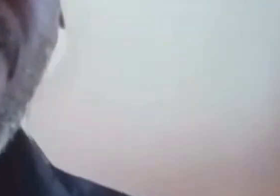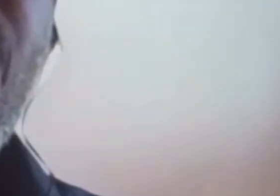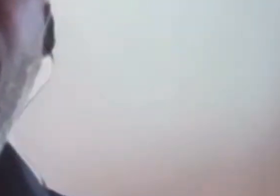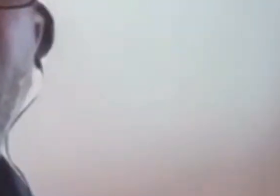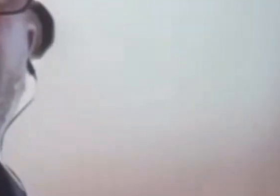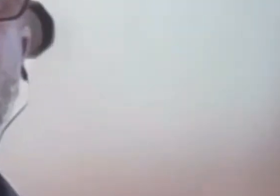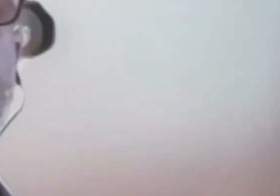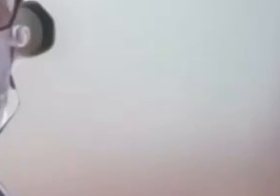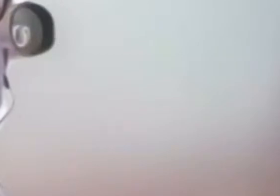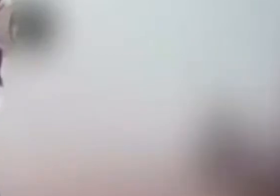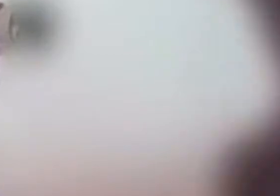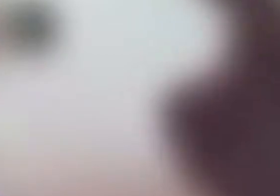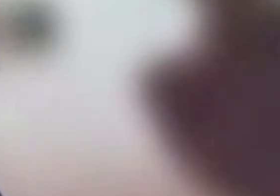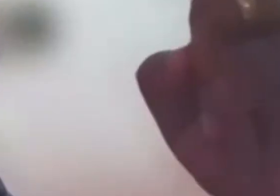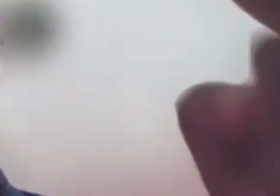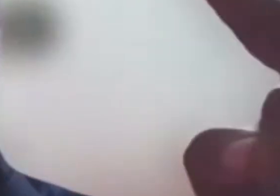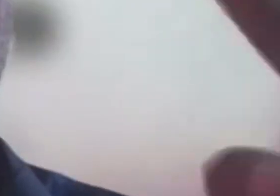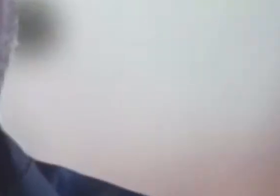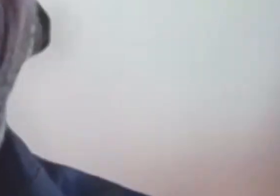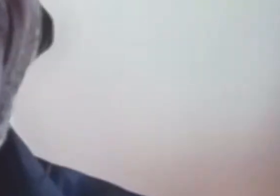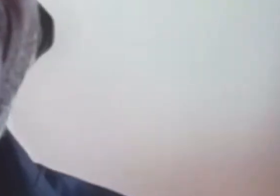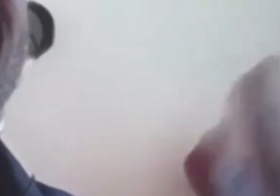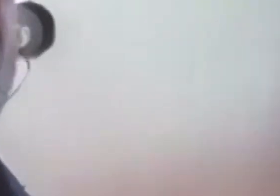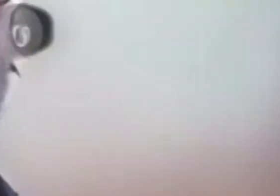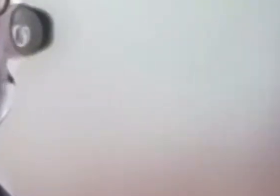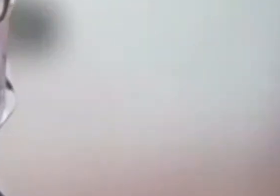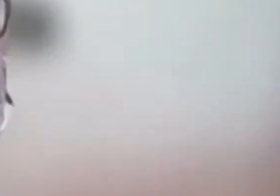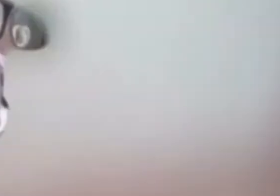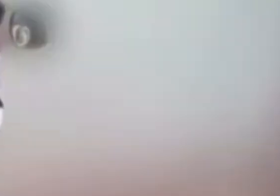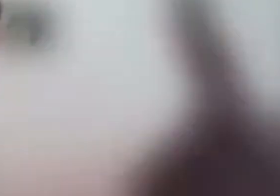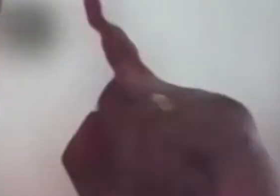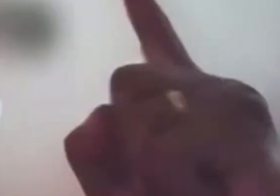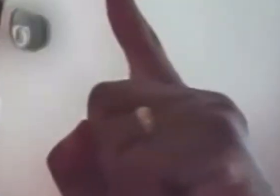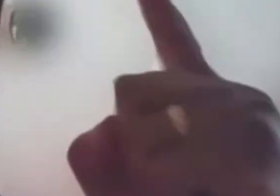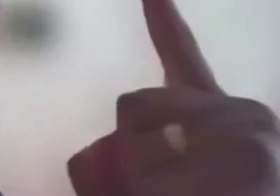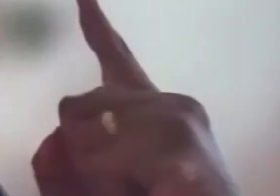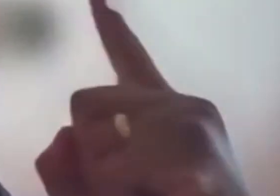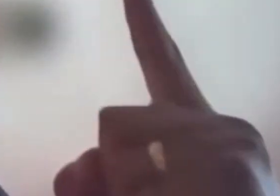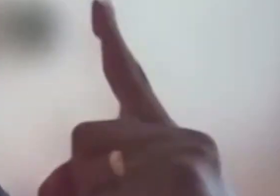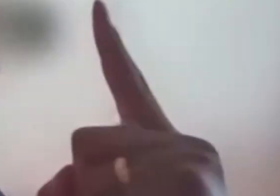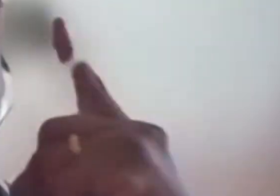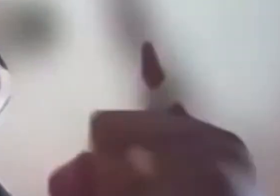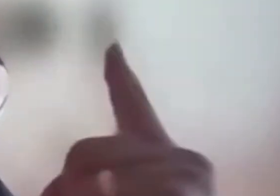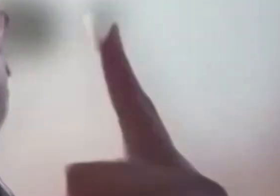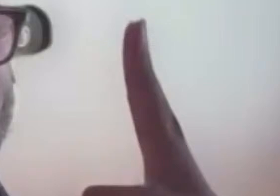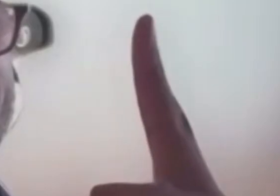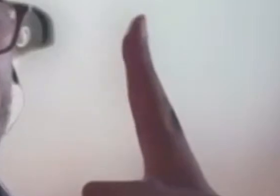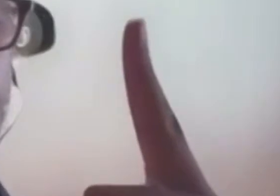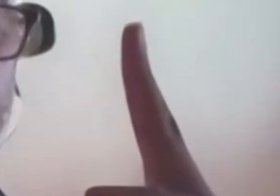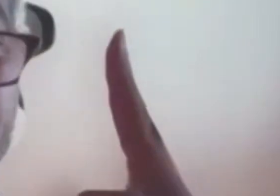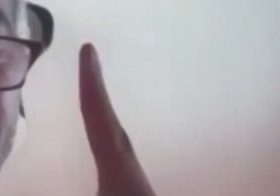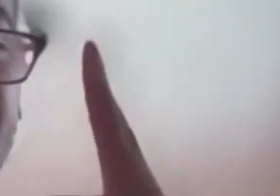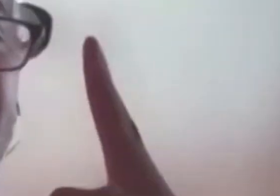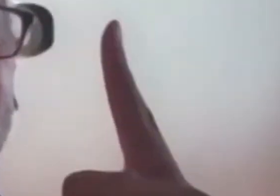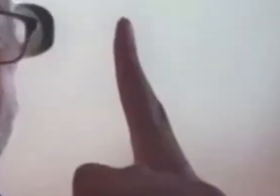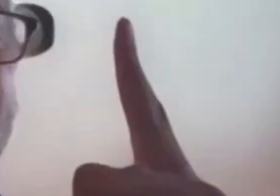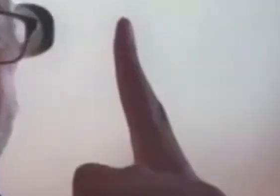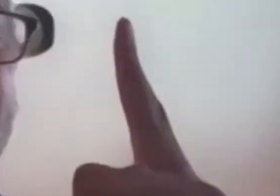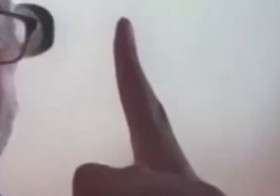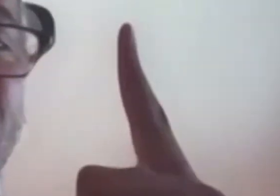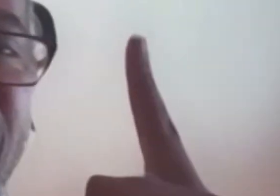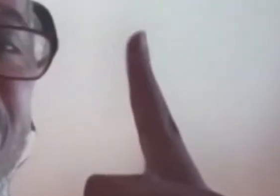lips. So 2 tests are not required. 1 test is required, which is the